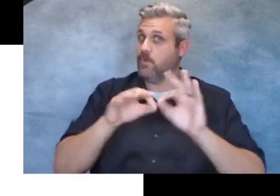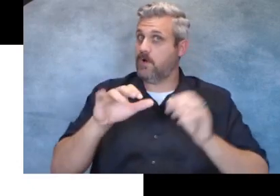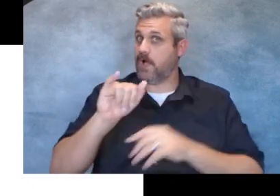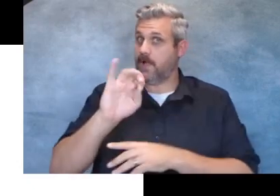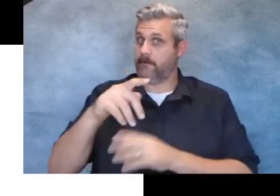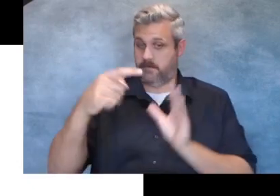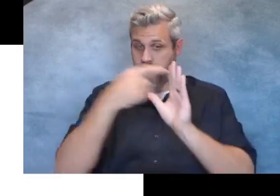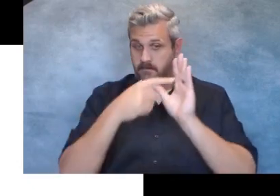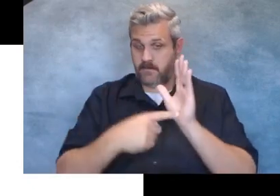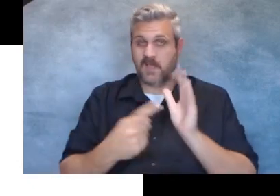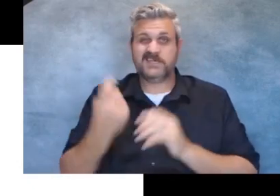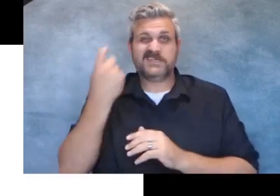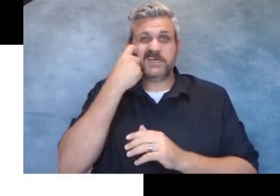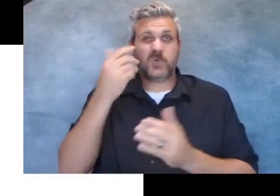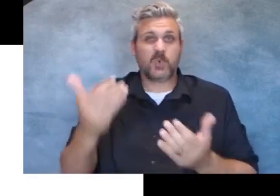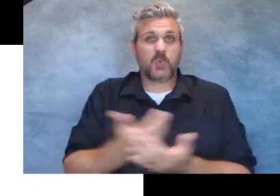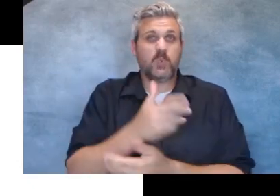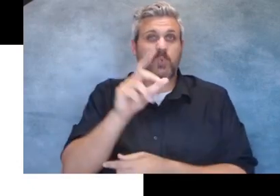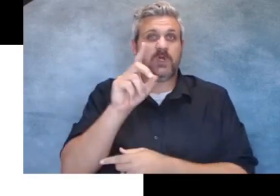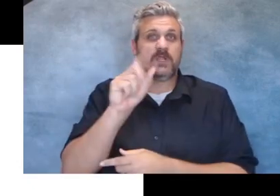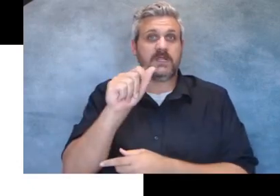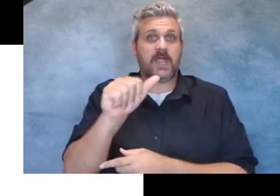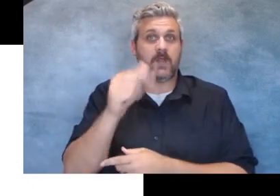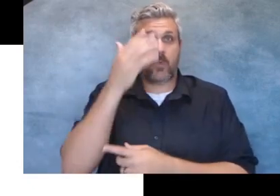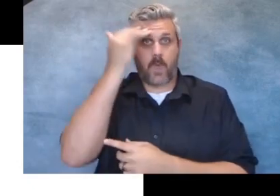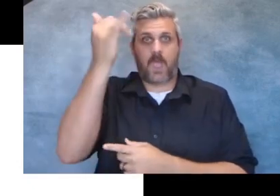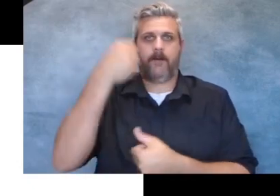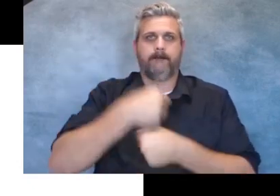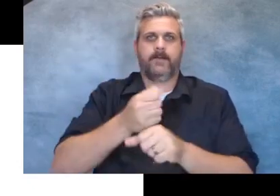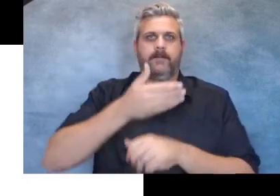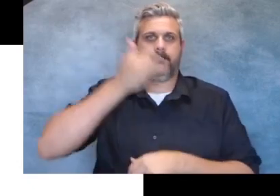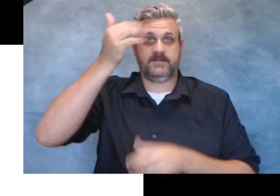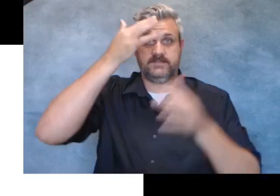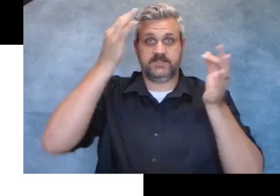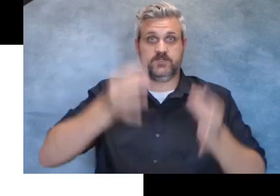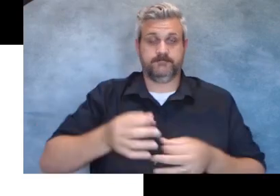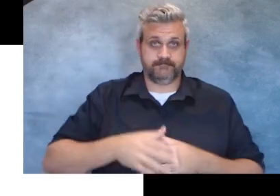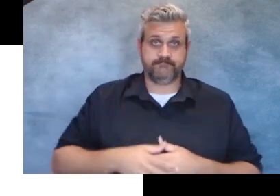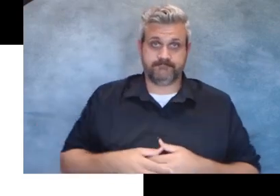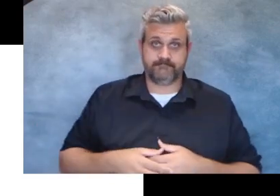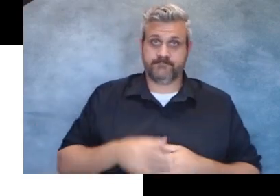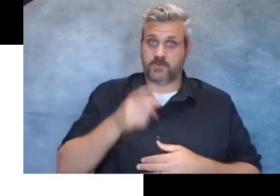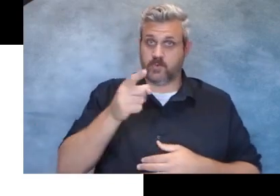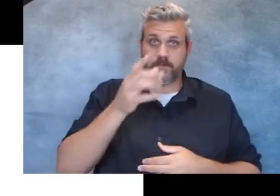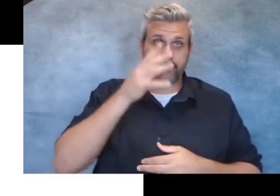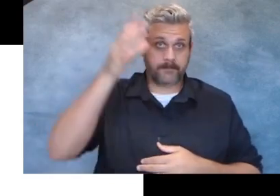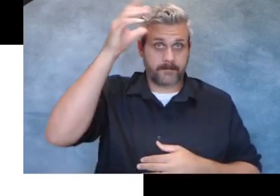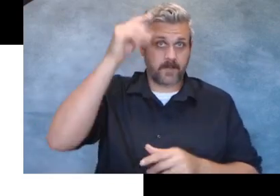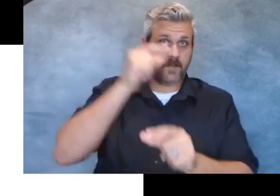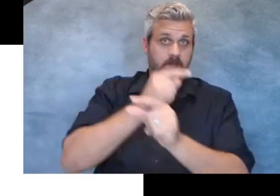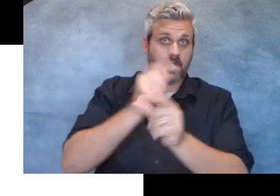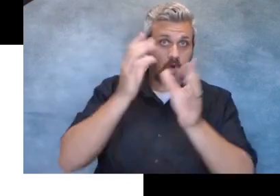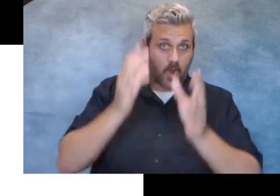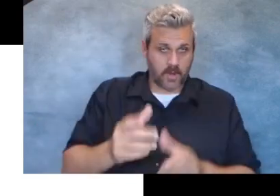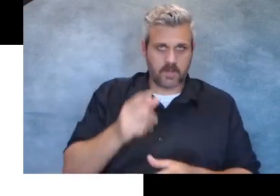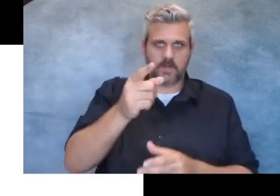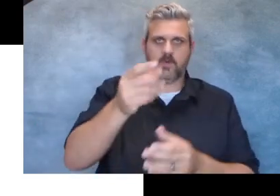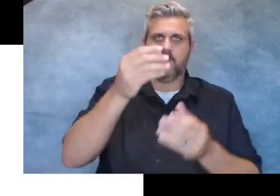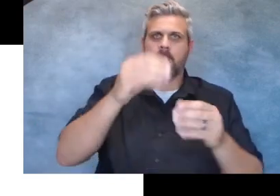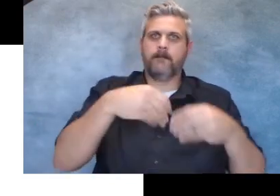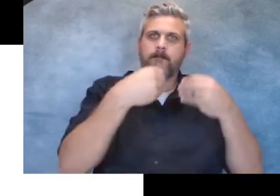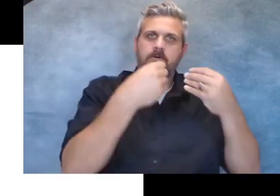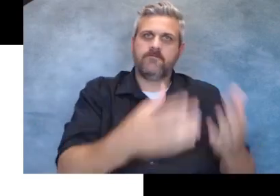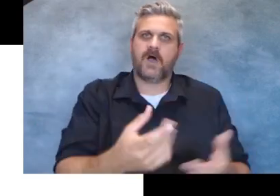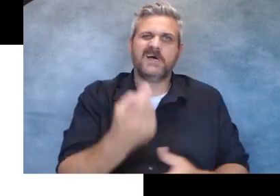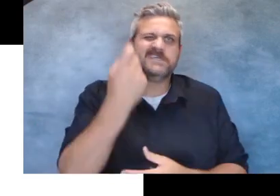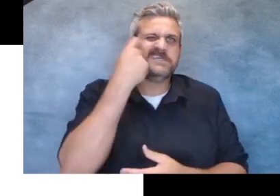have the most current data for your student so that they can make the best decision. As a parent or guardian, you will want to provide the most